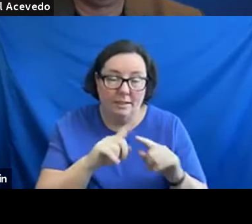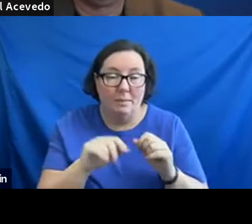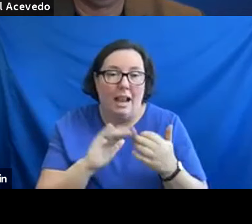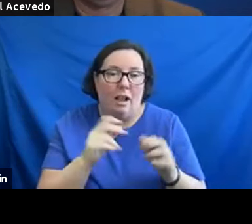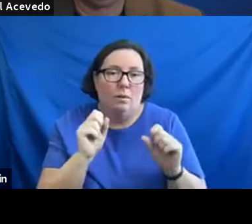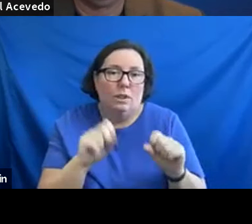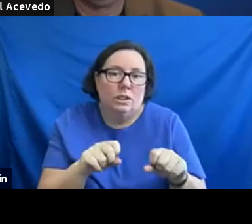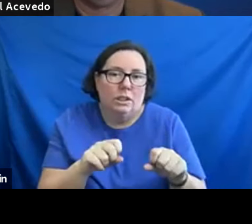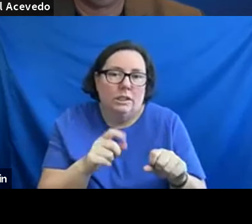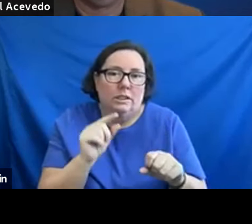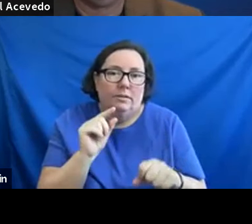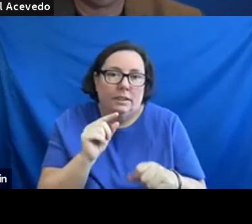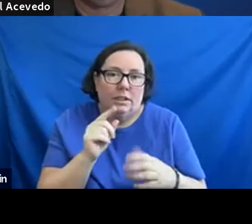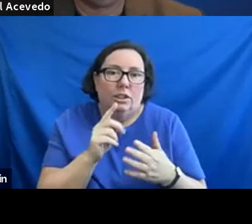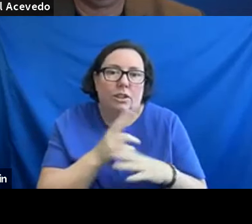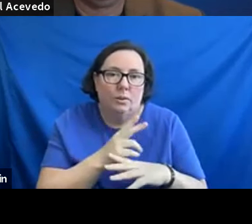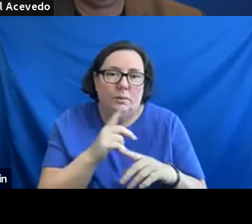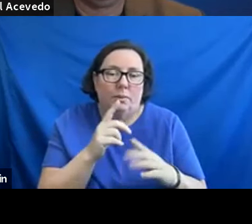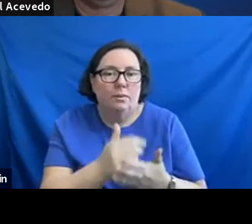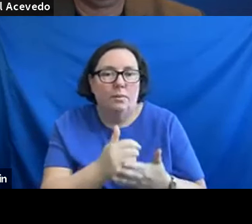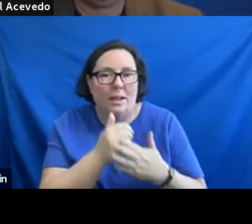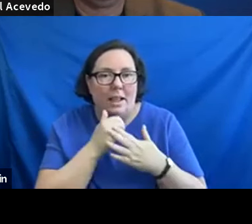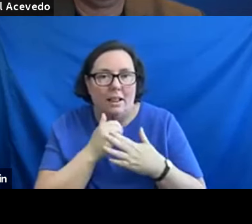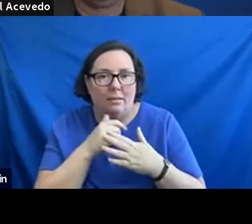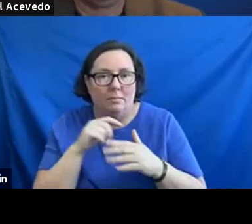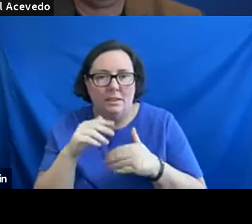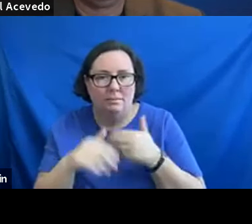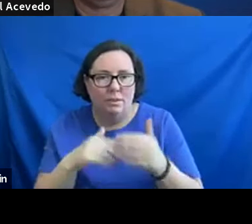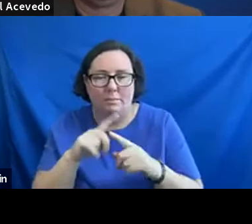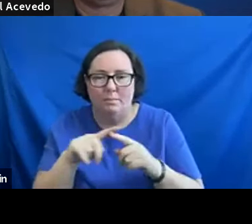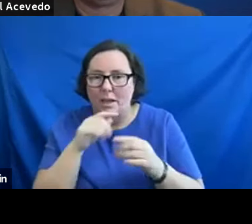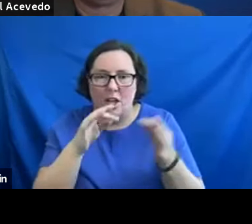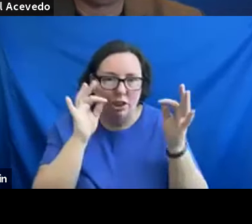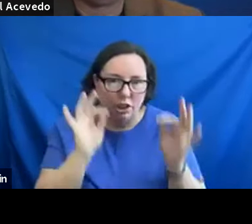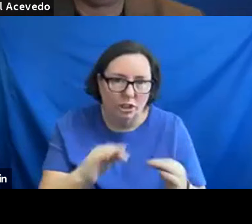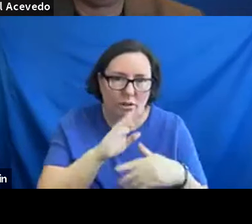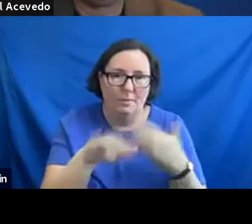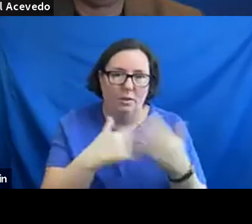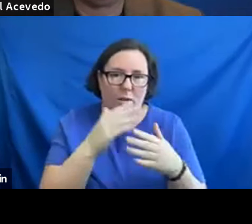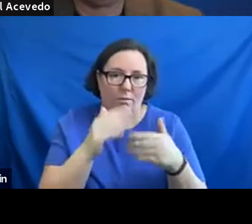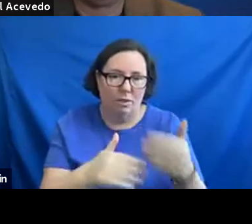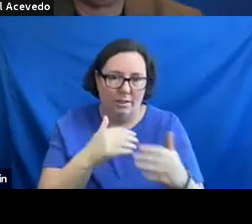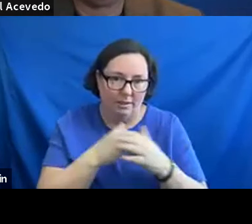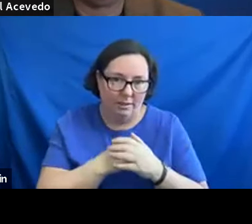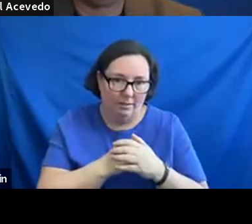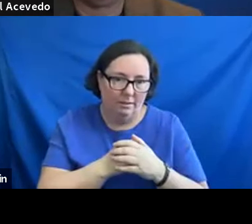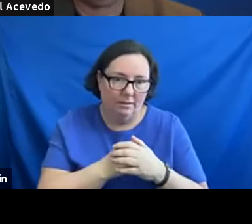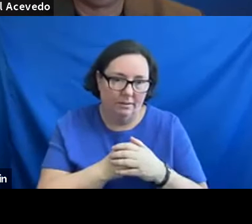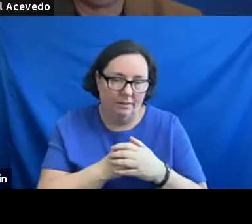be used to help in this process, but not be determinative in this